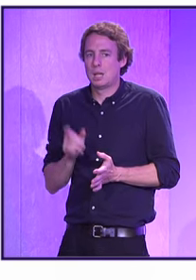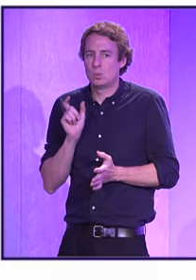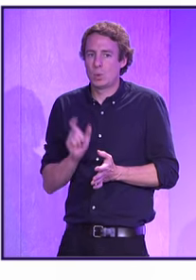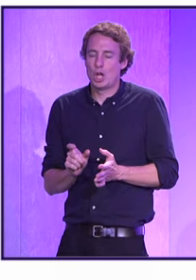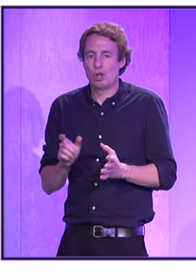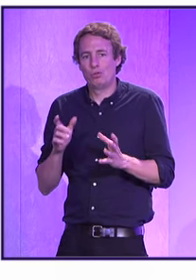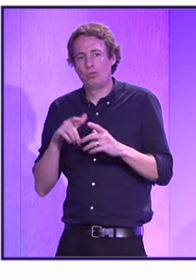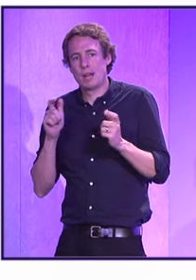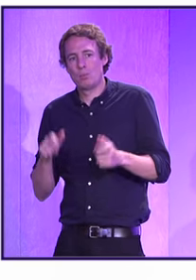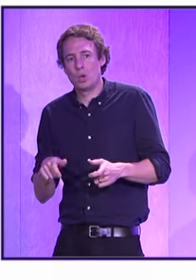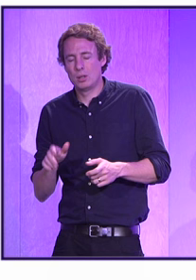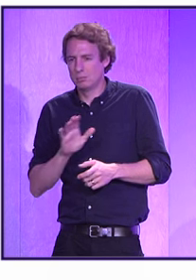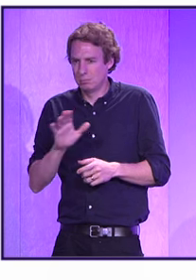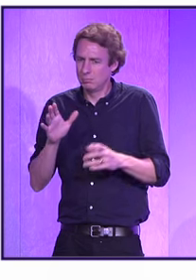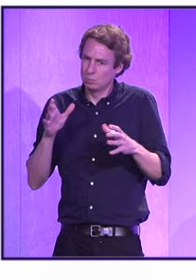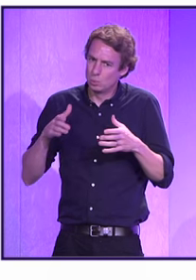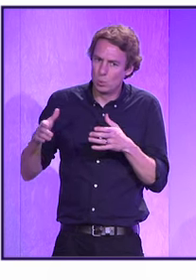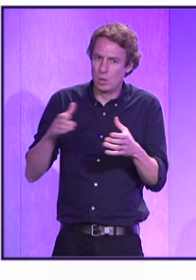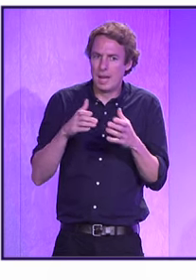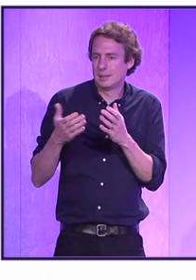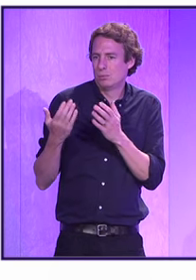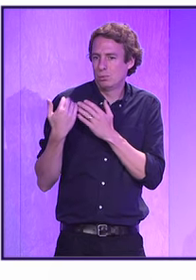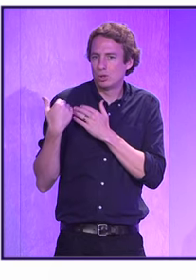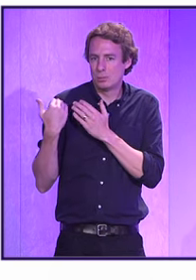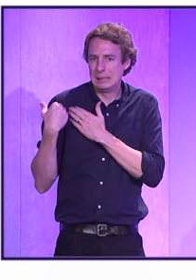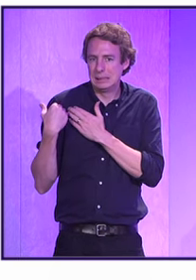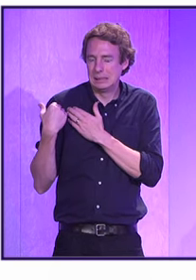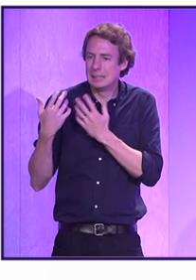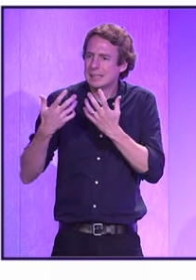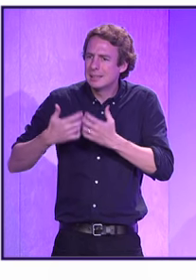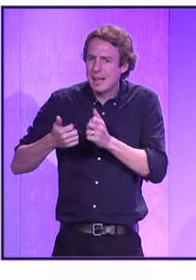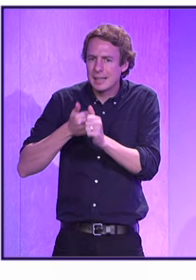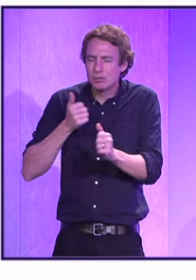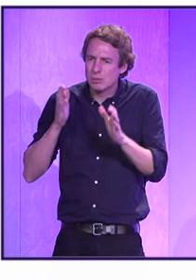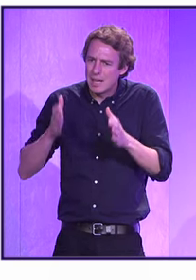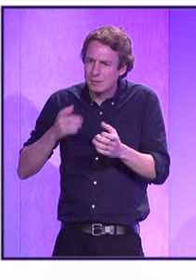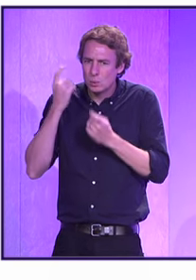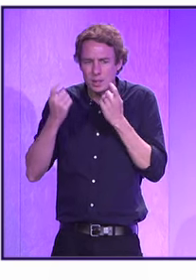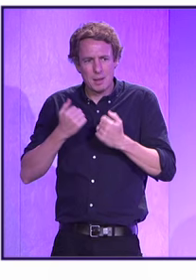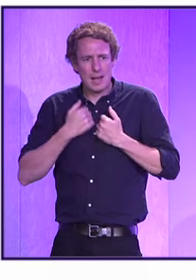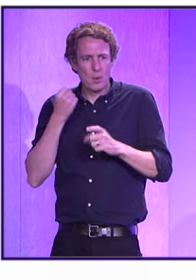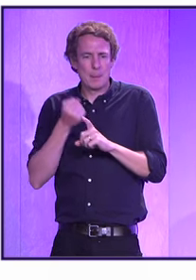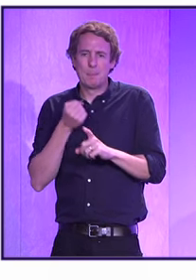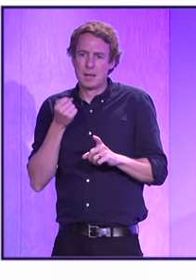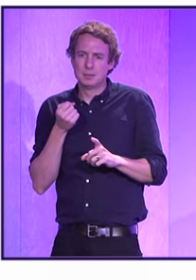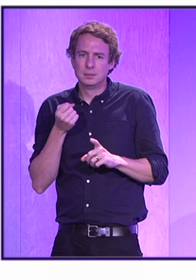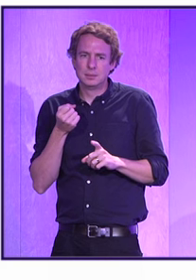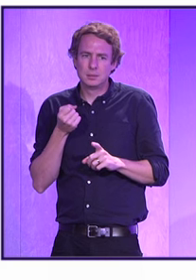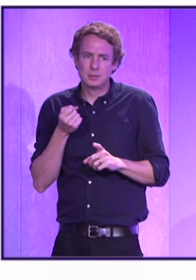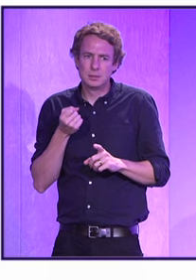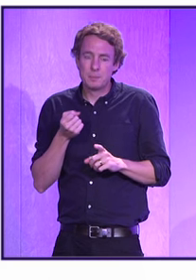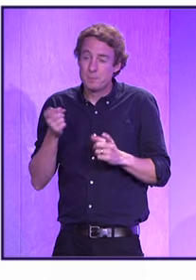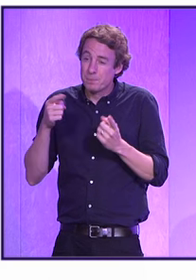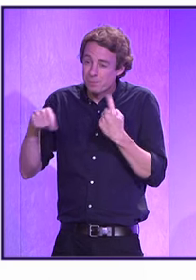a framework. It's actually a collective responsibility for all of us in the tech industry to think about, you know, the impact of our